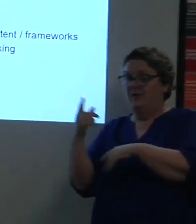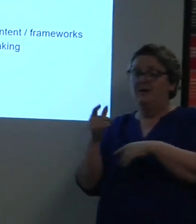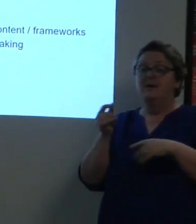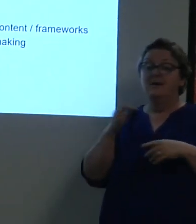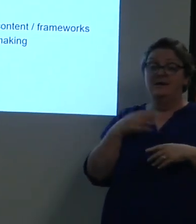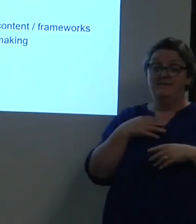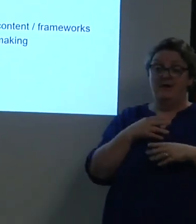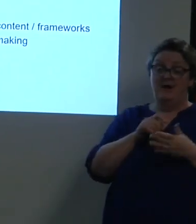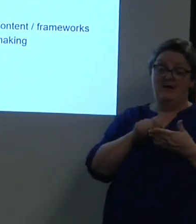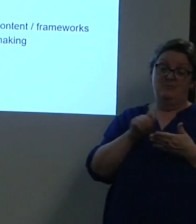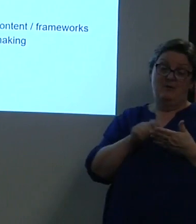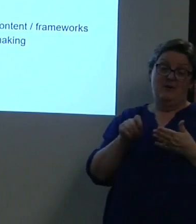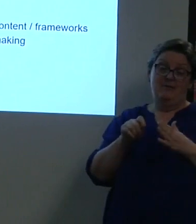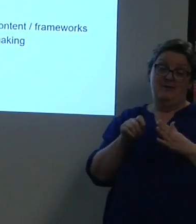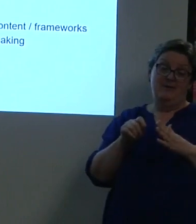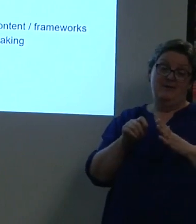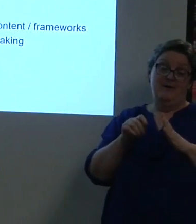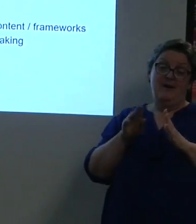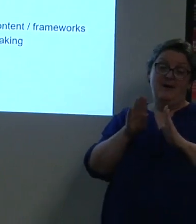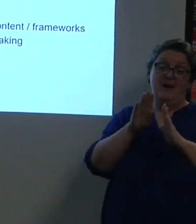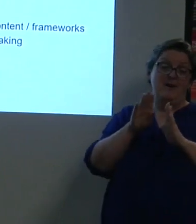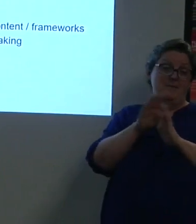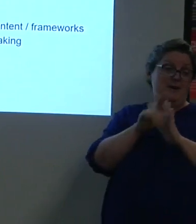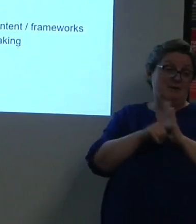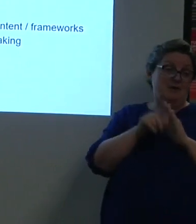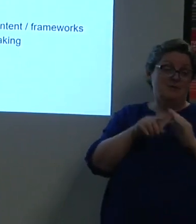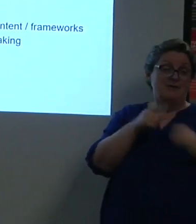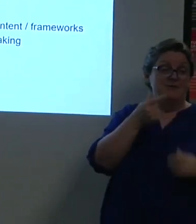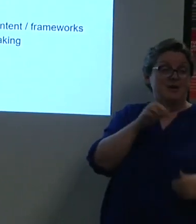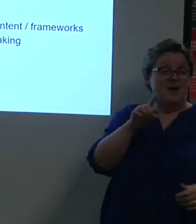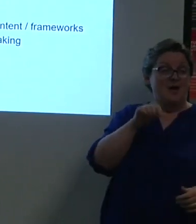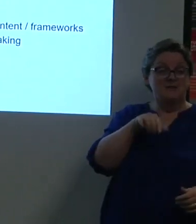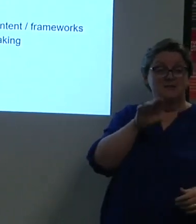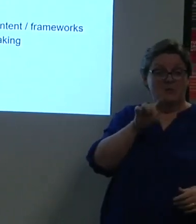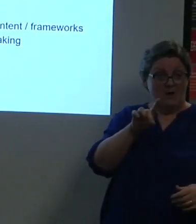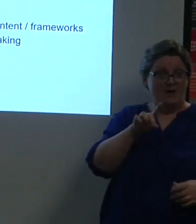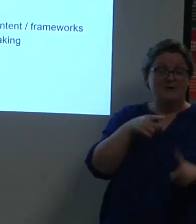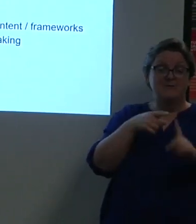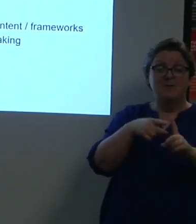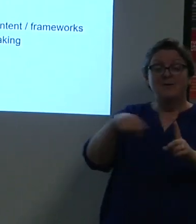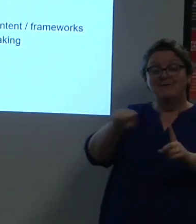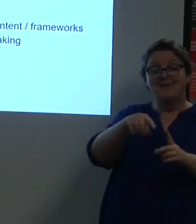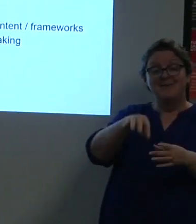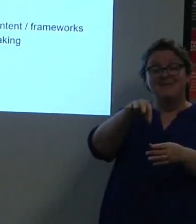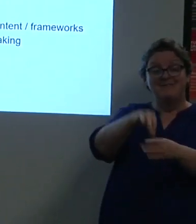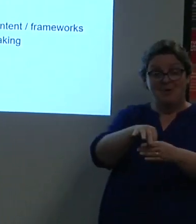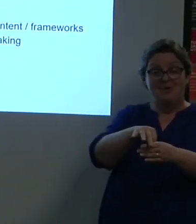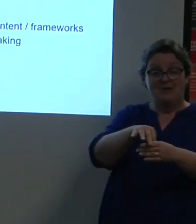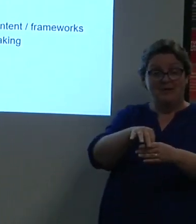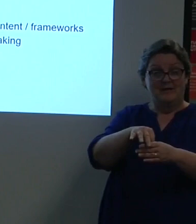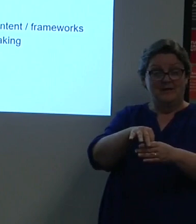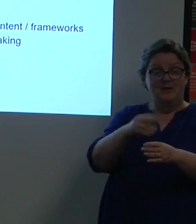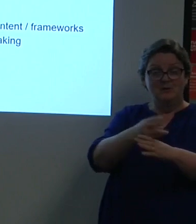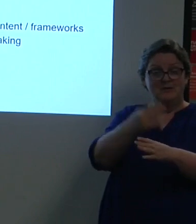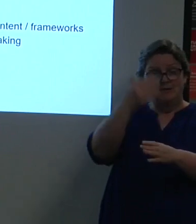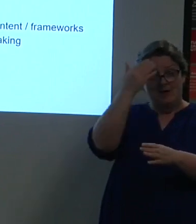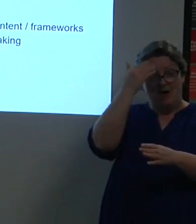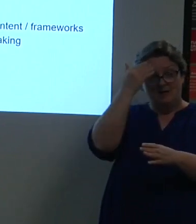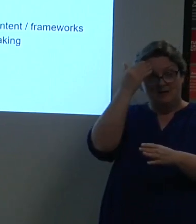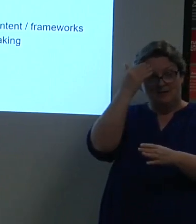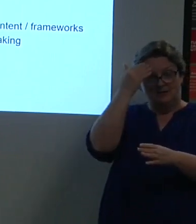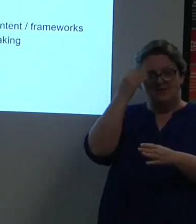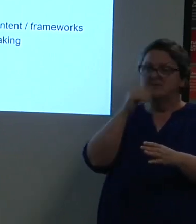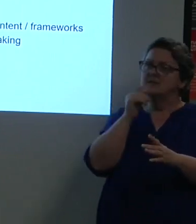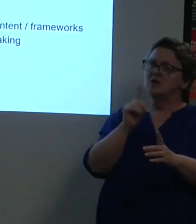the backstory of the God Squad, right? The whole point is that the activity is about them voting on something with their knowledge. They don't just have